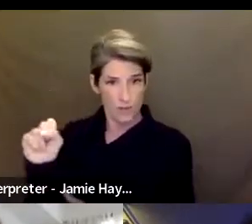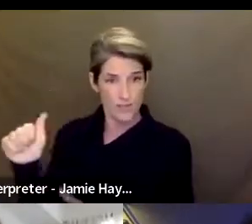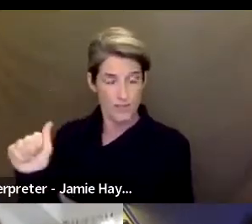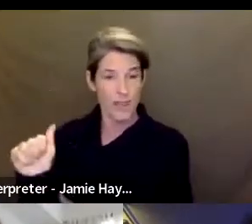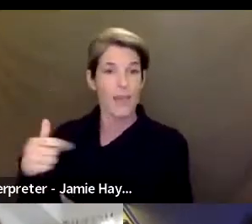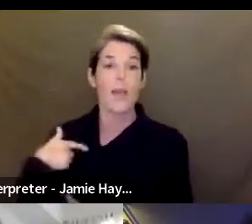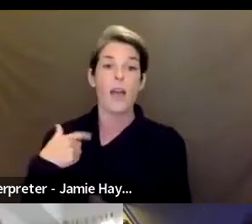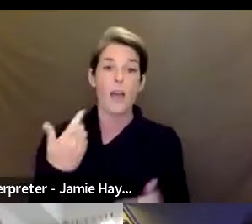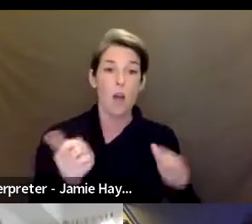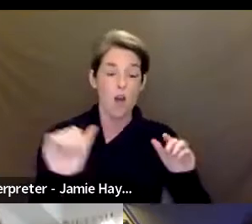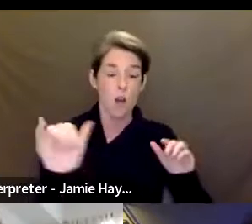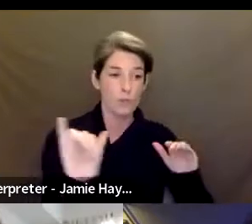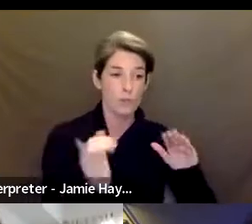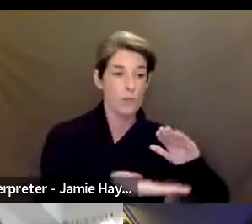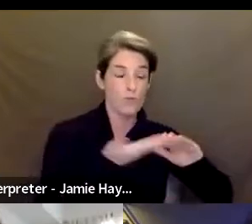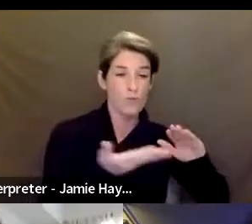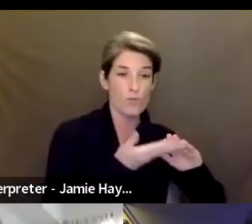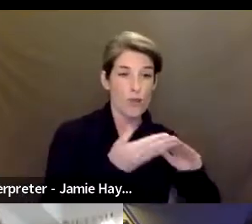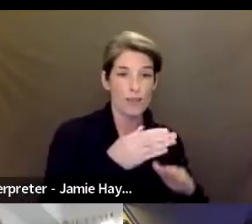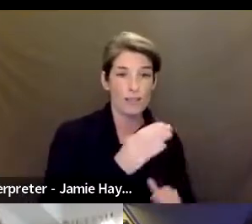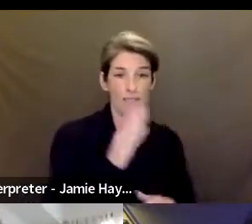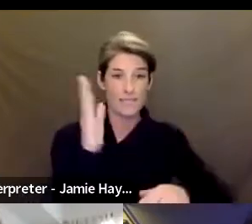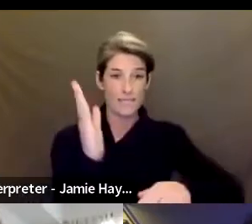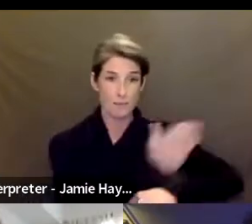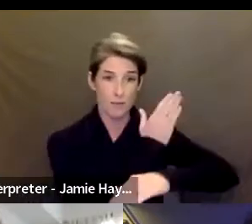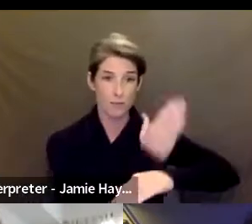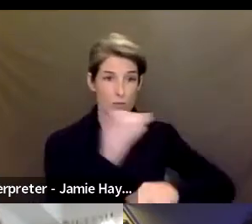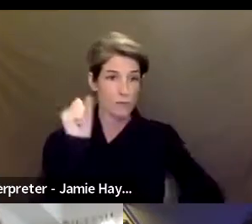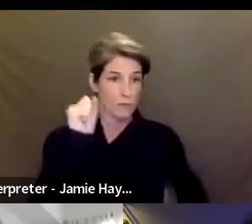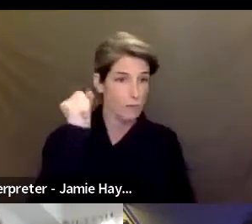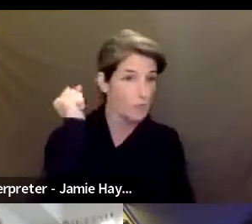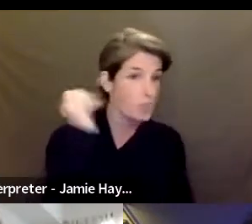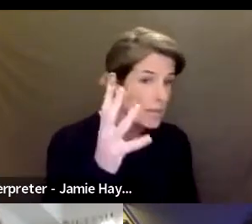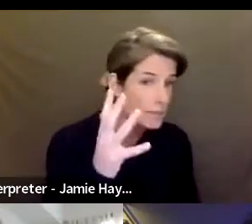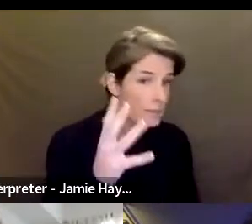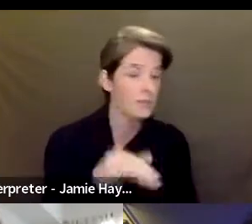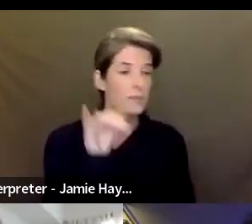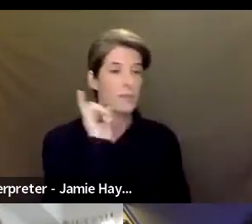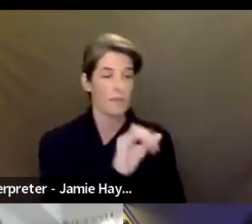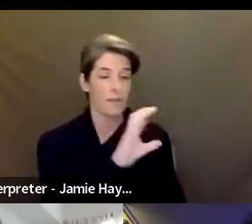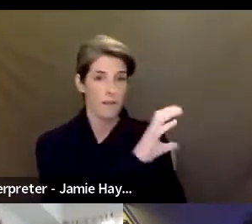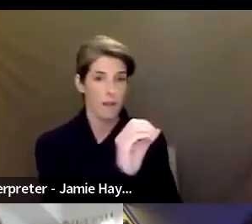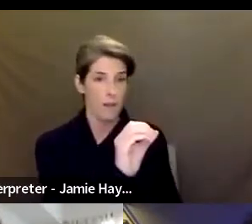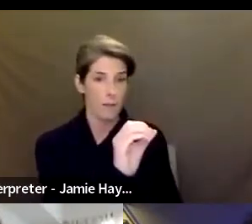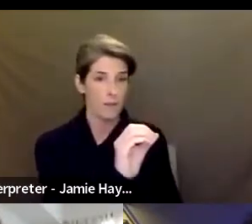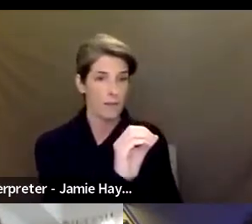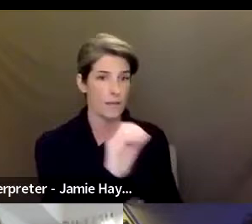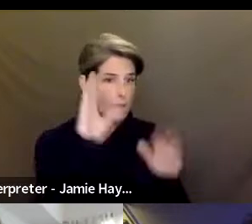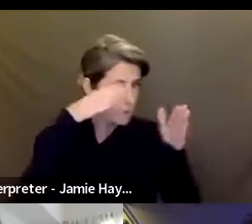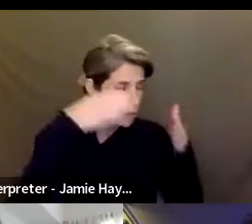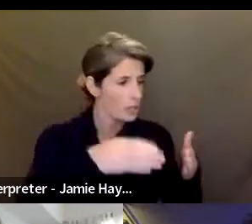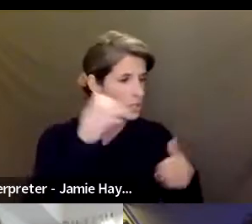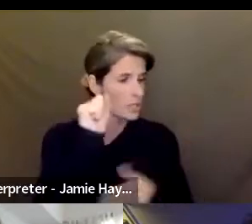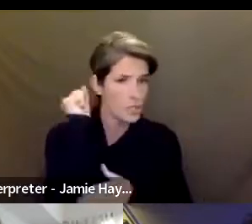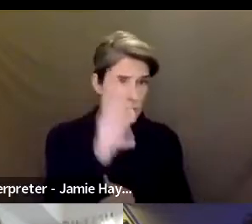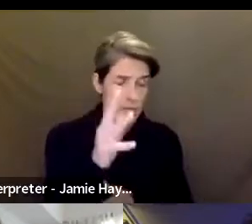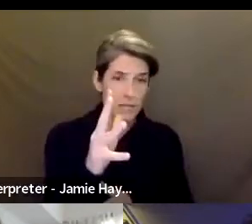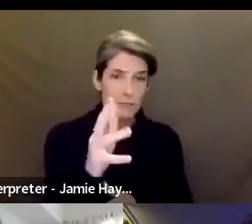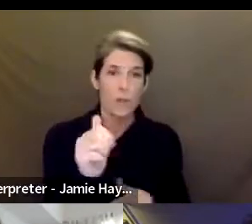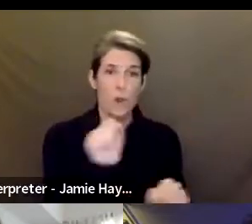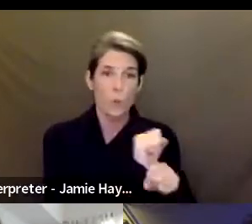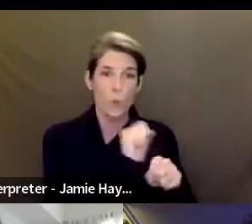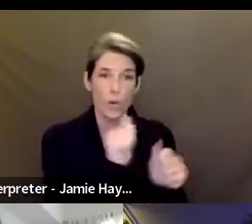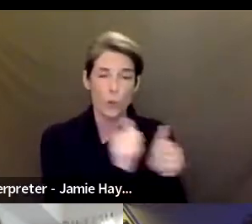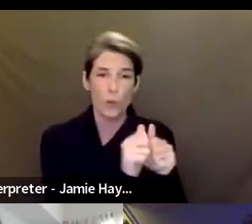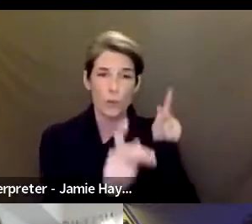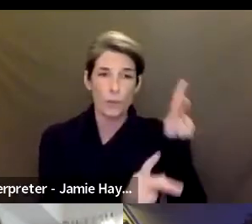Spectrum Shakespeare, which does work in Shakespeare for people with autism. I